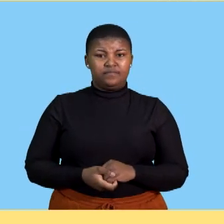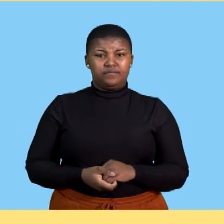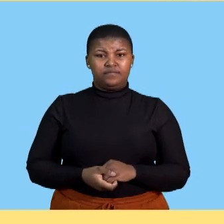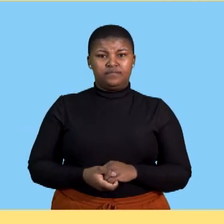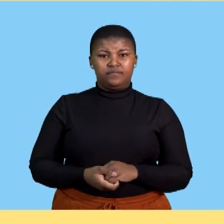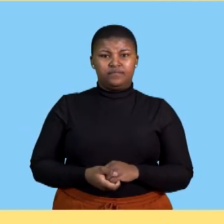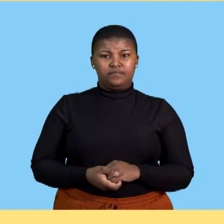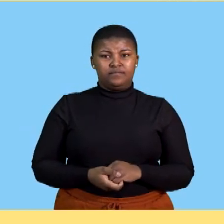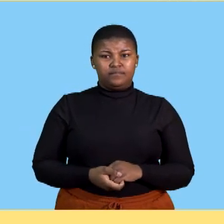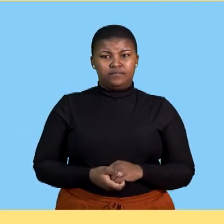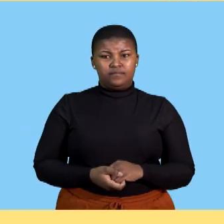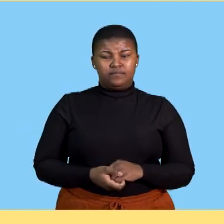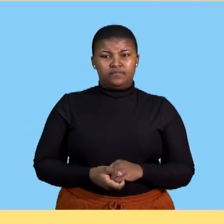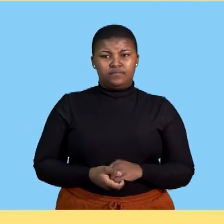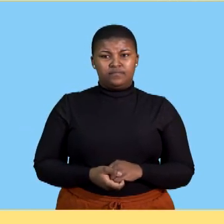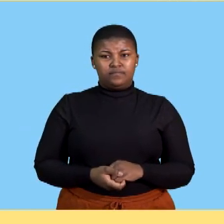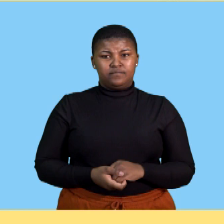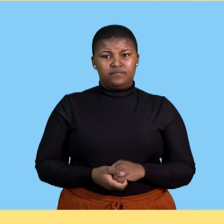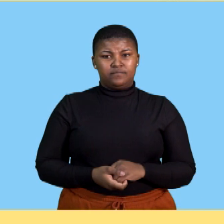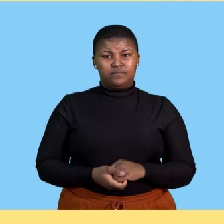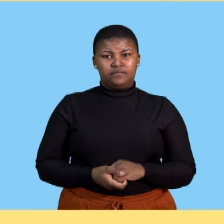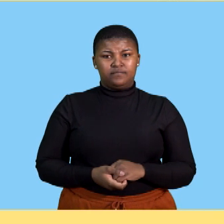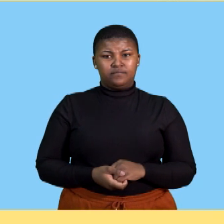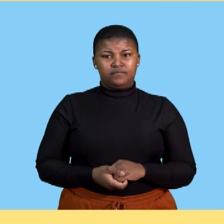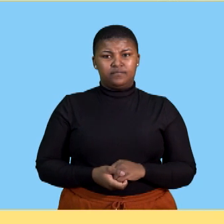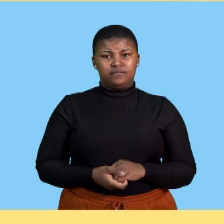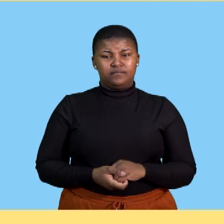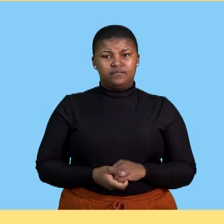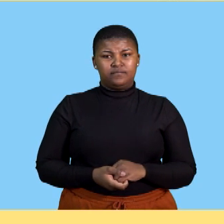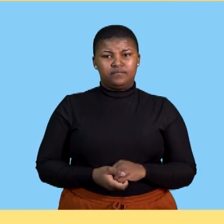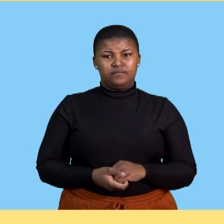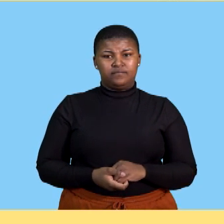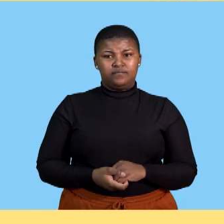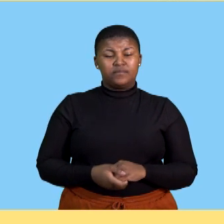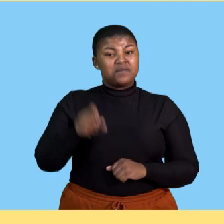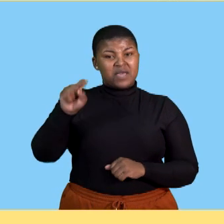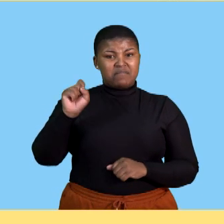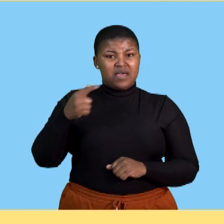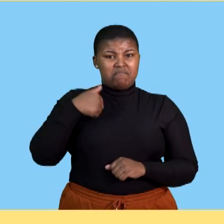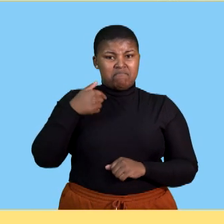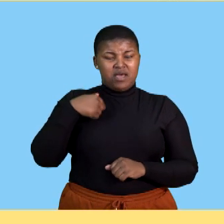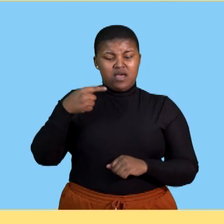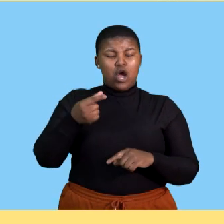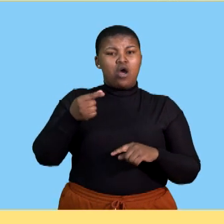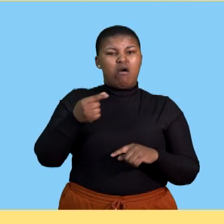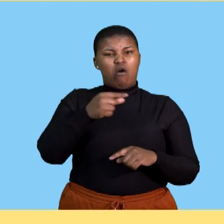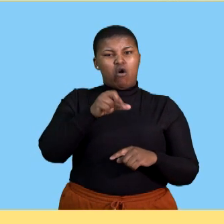55,000. So I'll come here, I have my 55,000. That becomes my gross